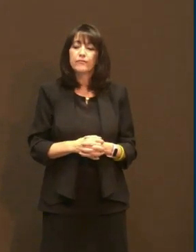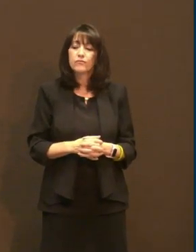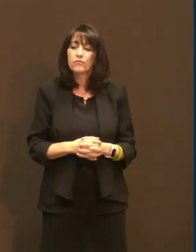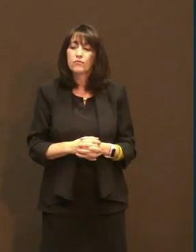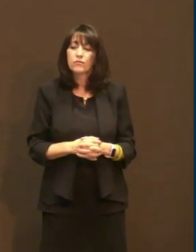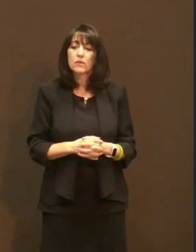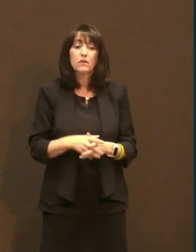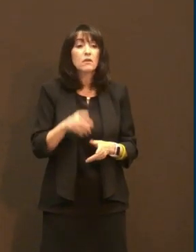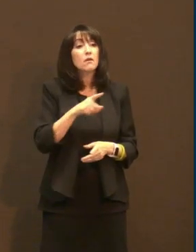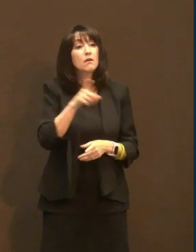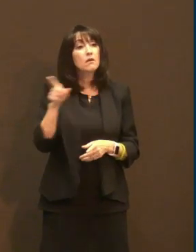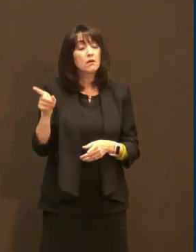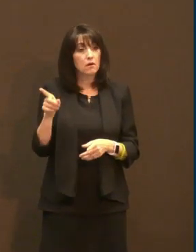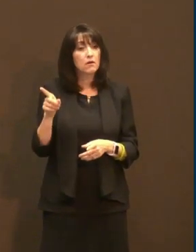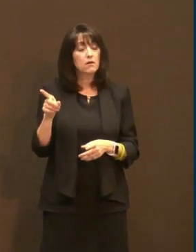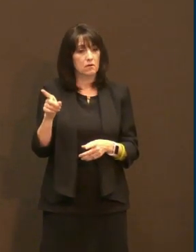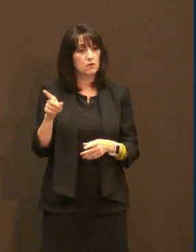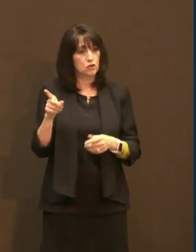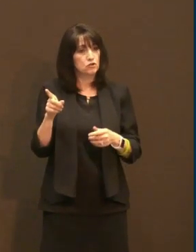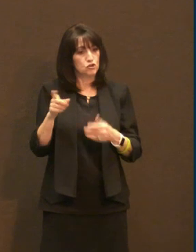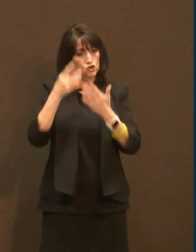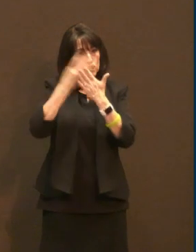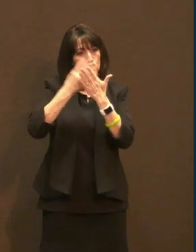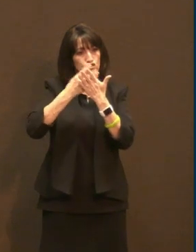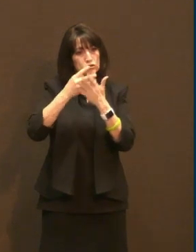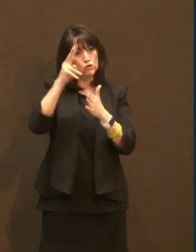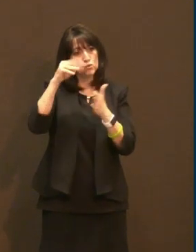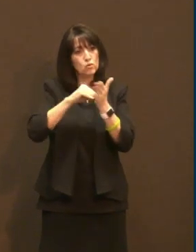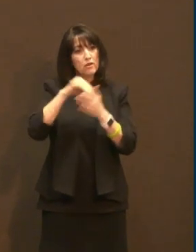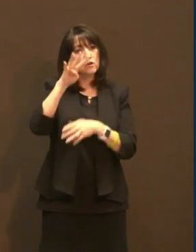they've screened almost 2,400